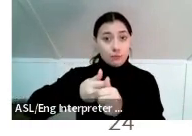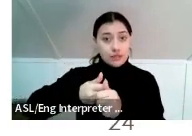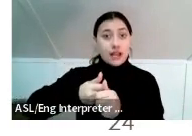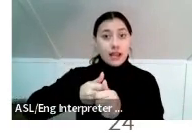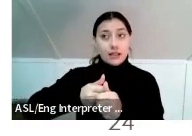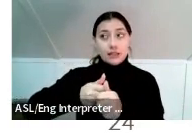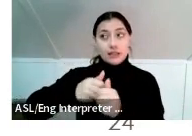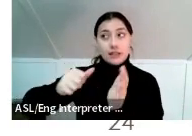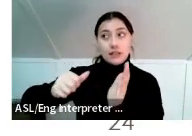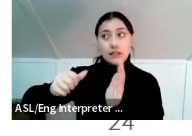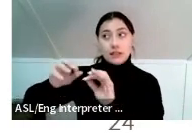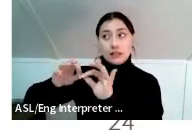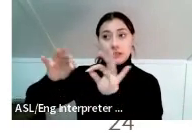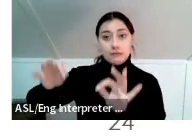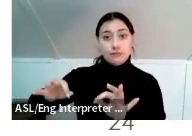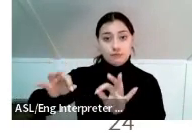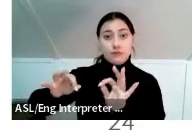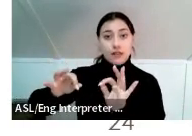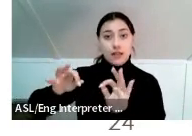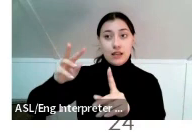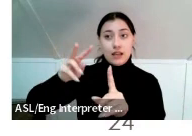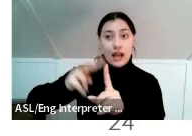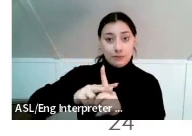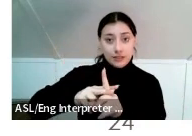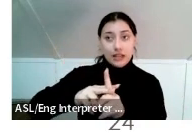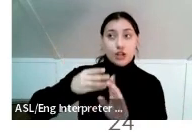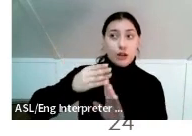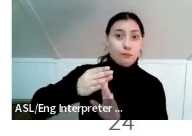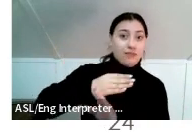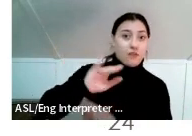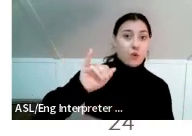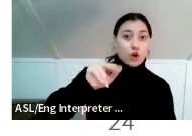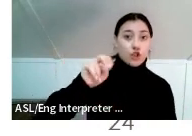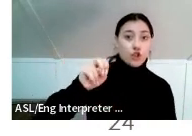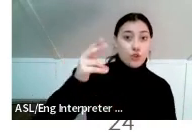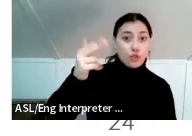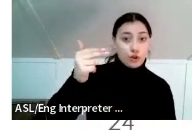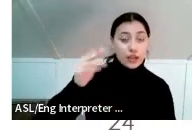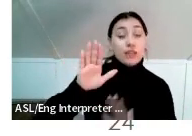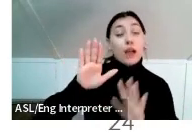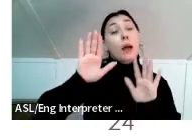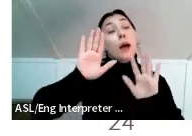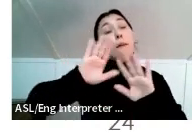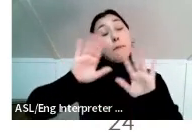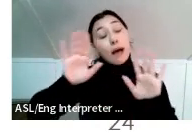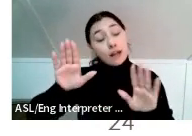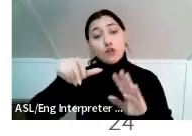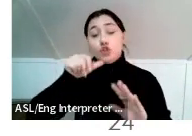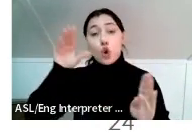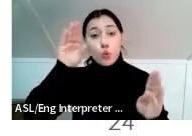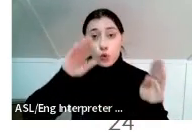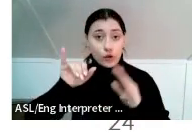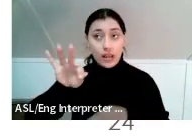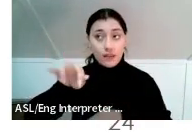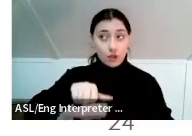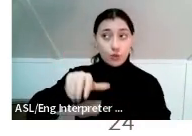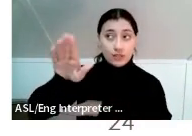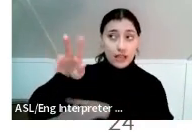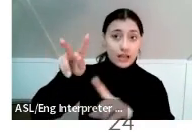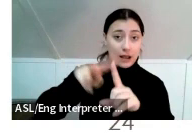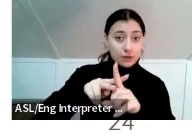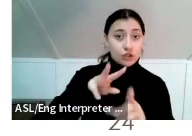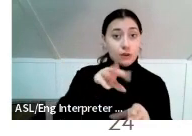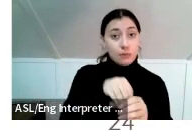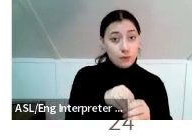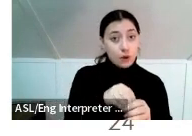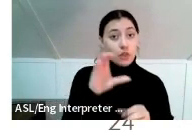application by your application deadline. But do not worry if you submit an application to participate in either the Card